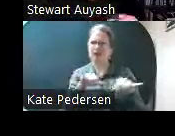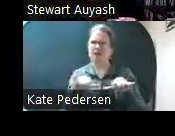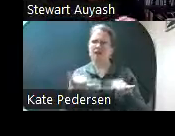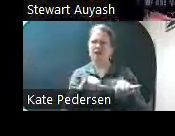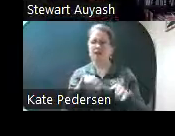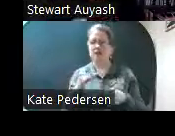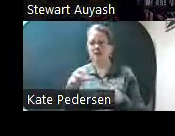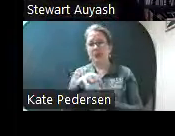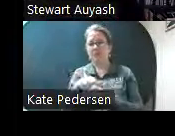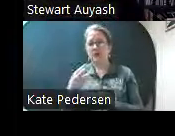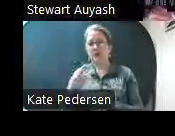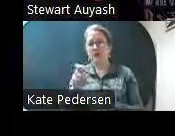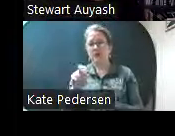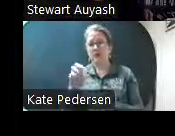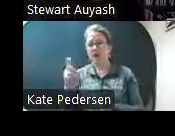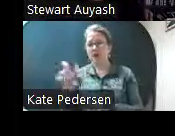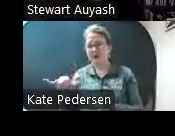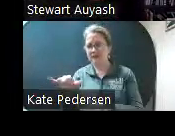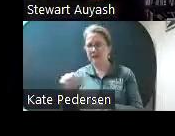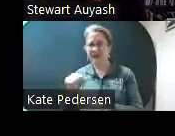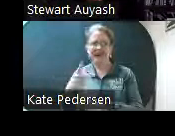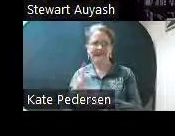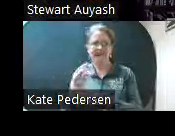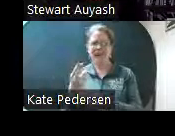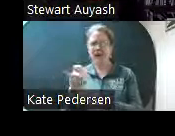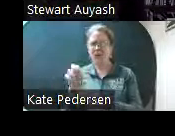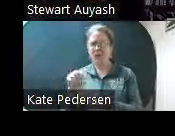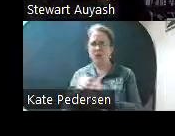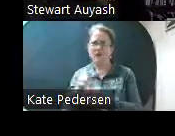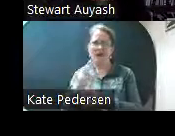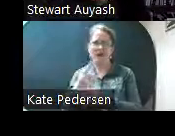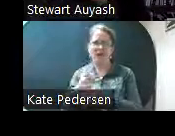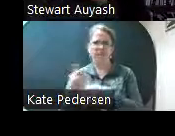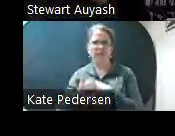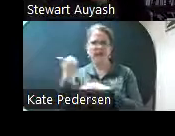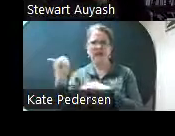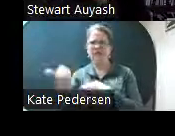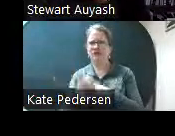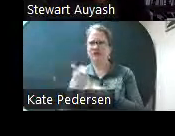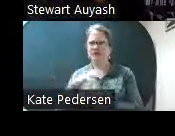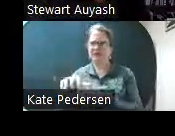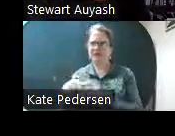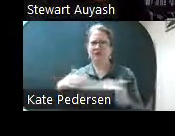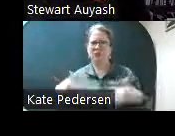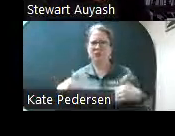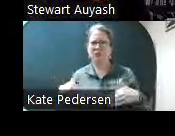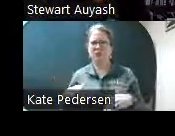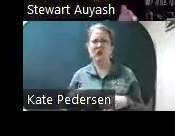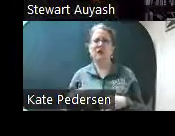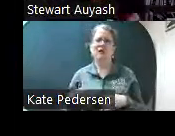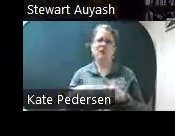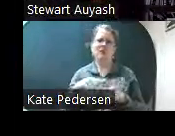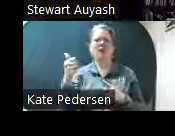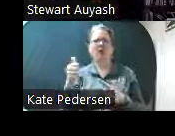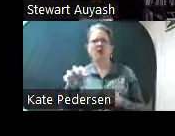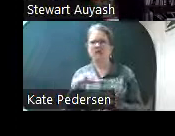Mixing oxy or any kind of heroin with alcohol is a very dangerous combination, and any other combination. So the